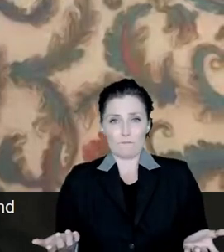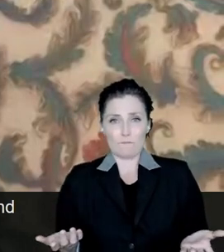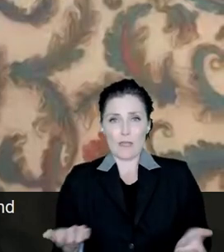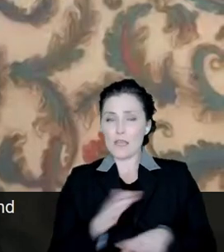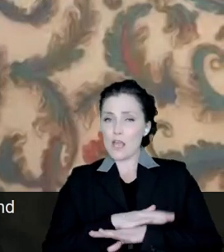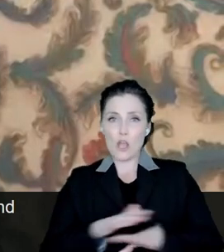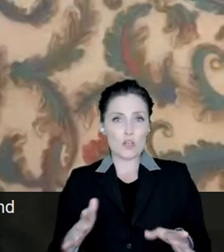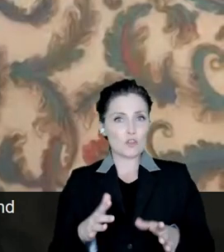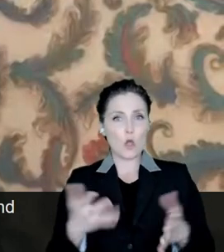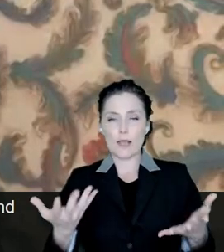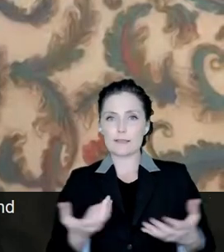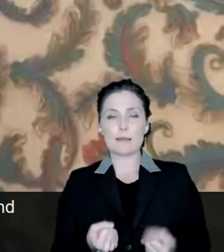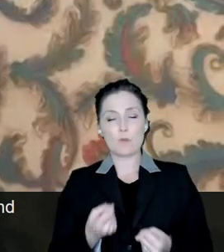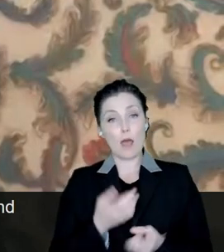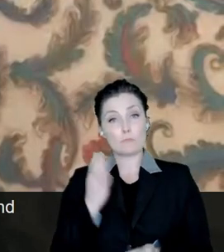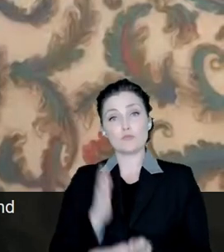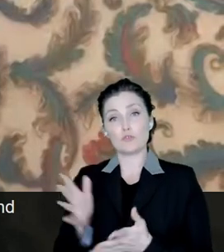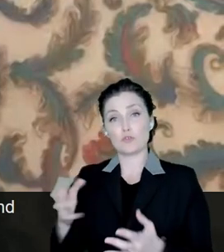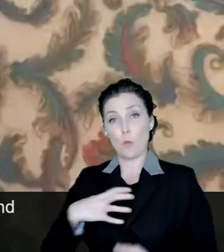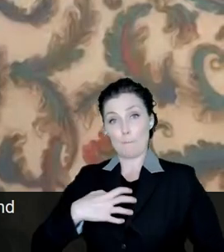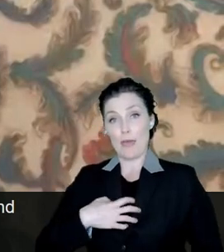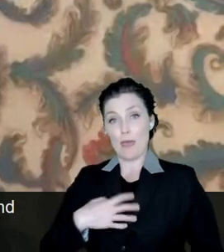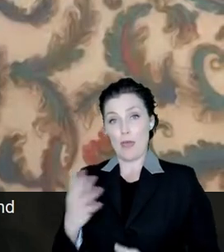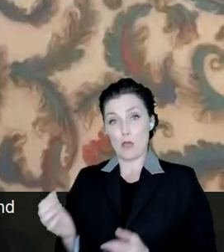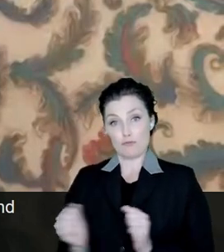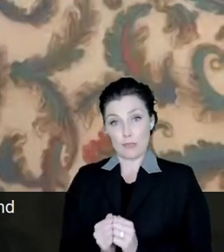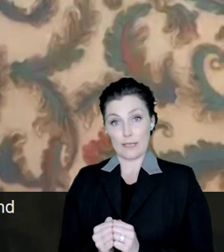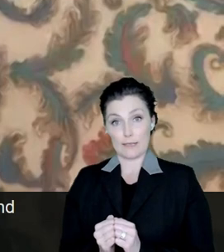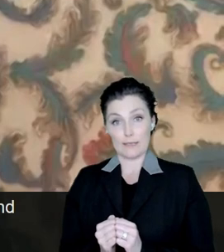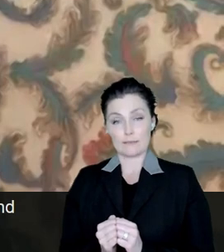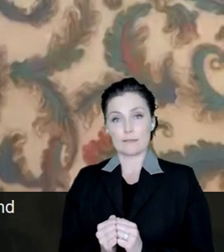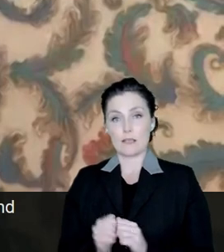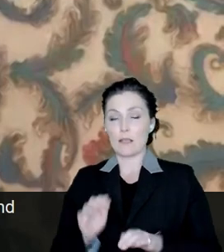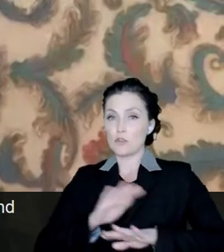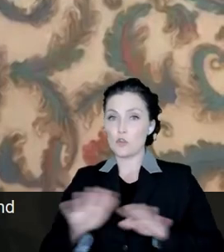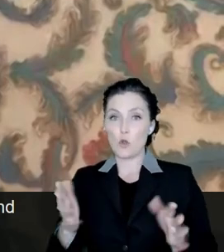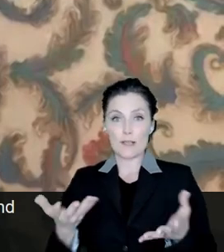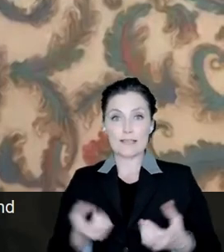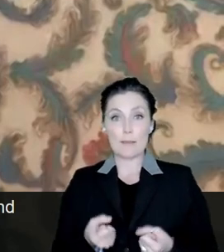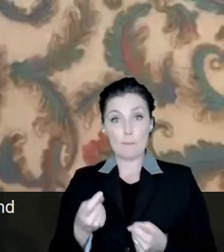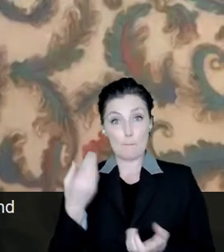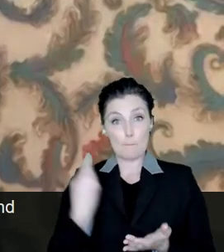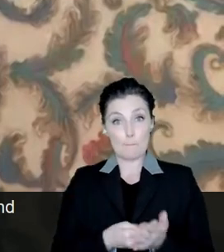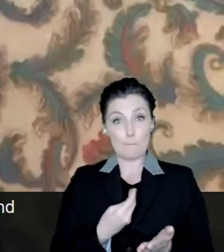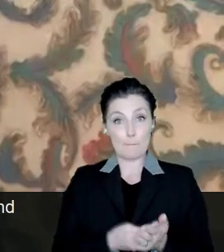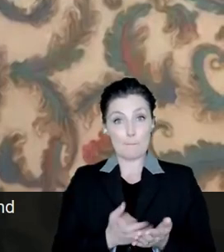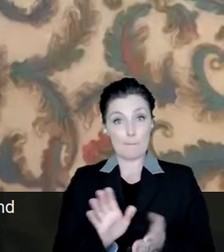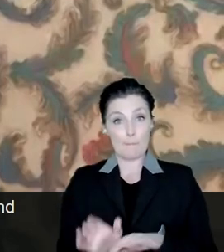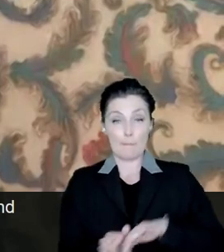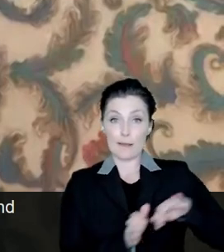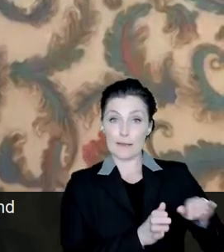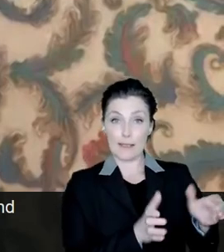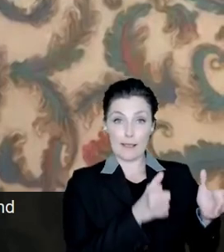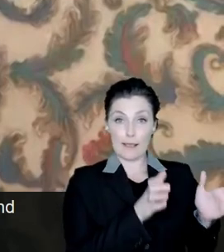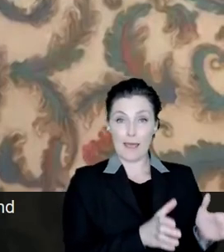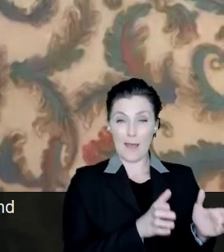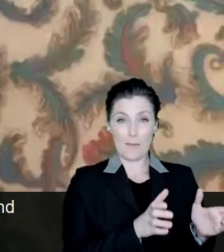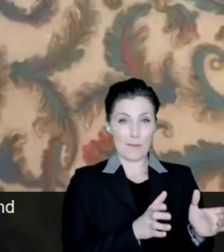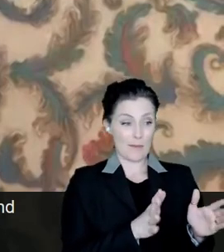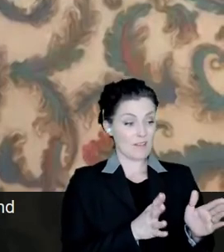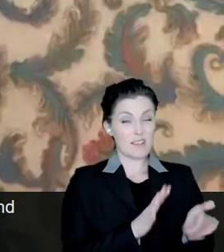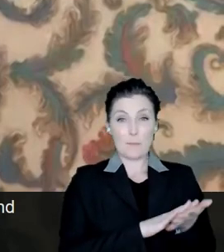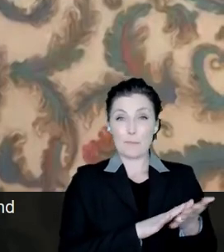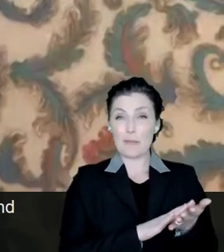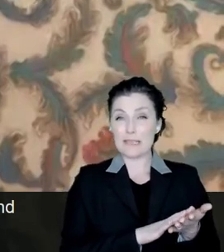sure the mayor agrees with me, that the money that's been set aside equates to